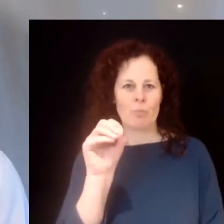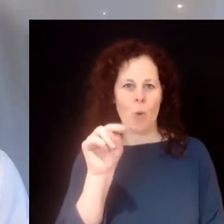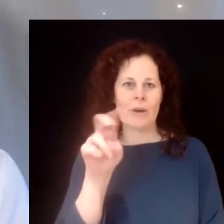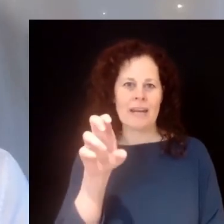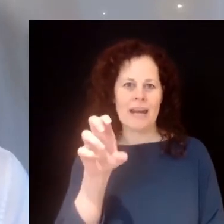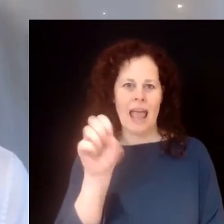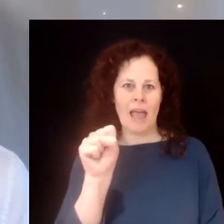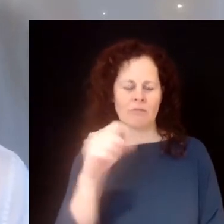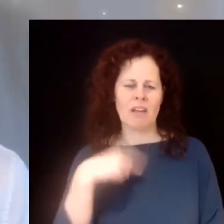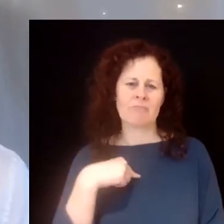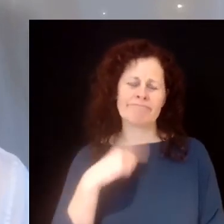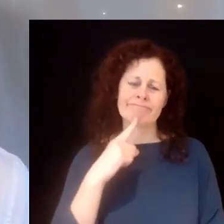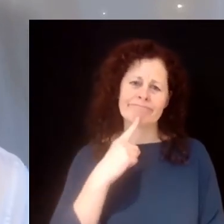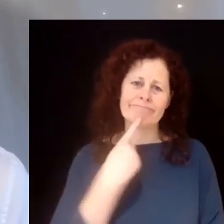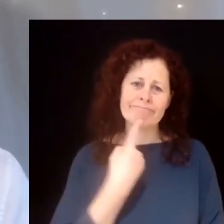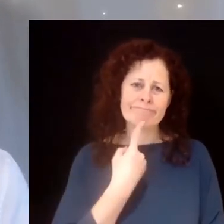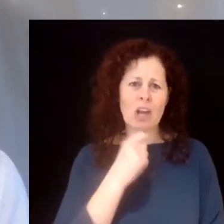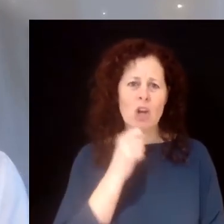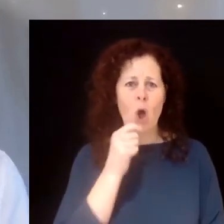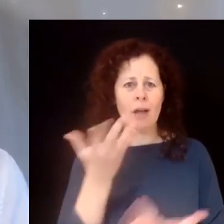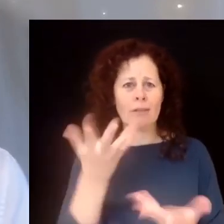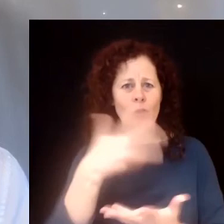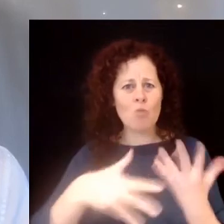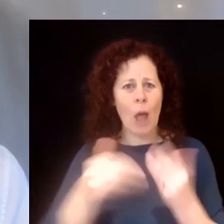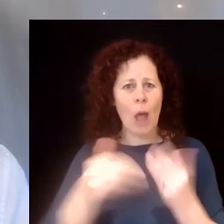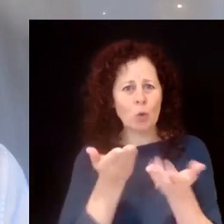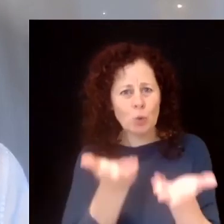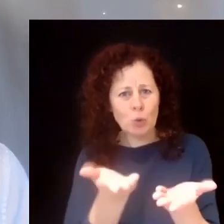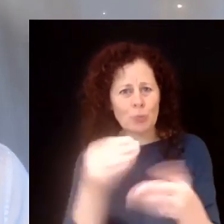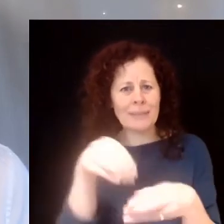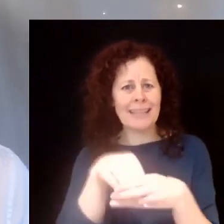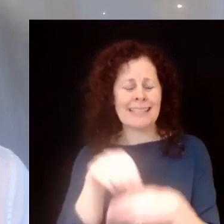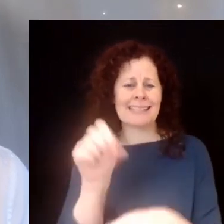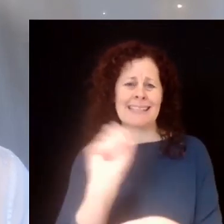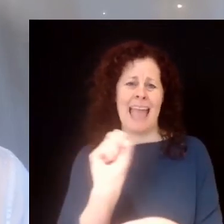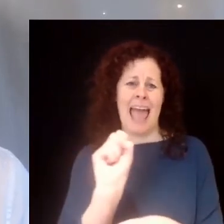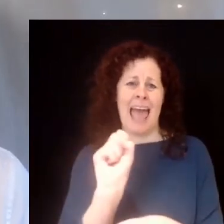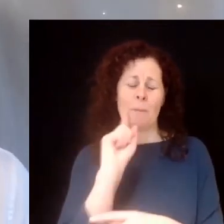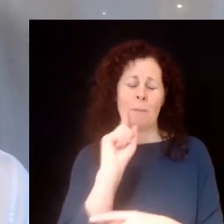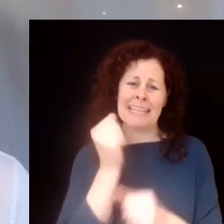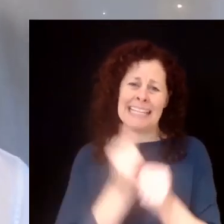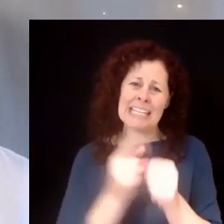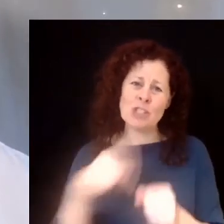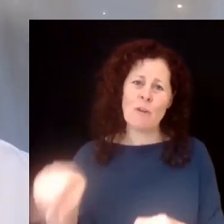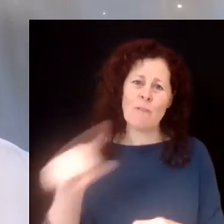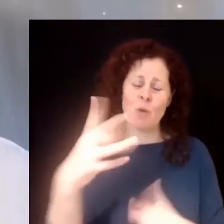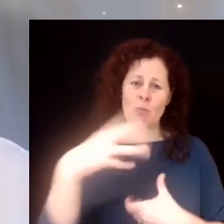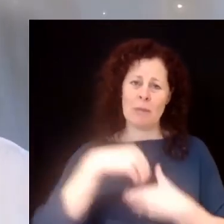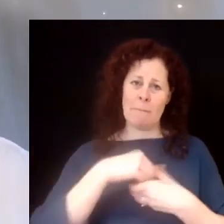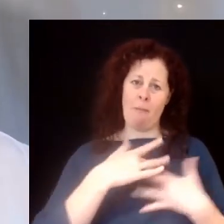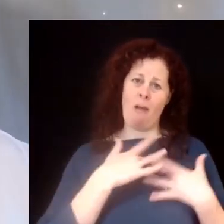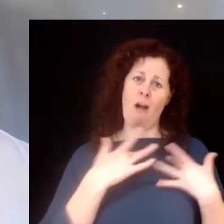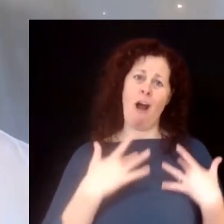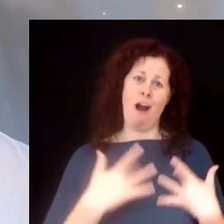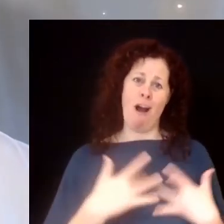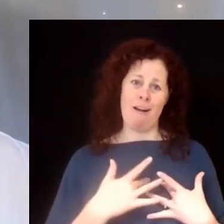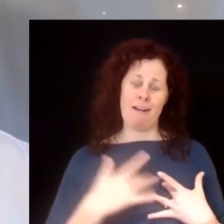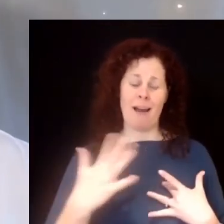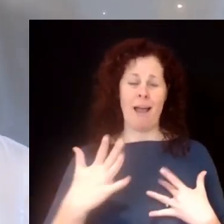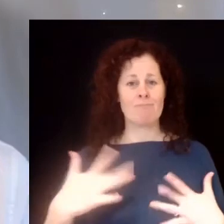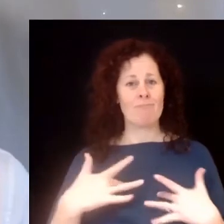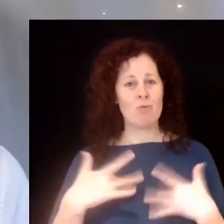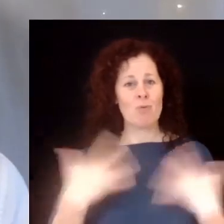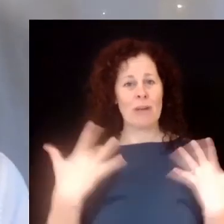now, but please know that each of you is in my heart, and I'm so thankful to share this moment of community with you, no matter where you are in the world.